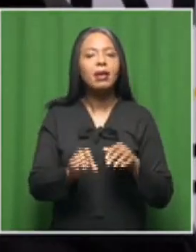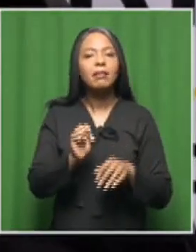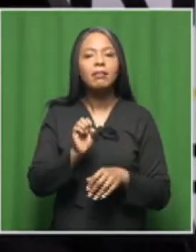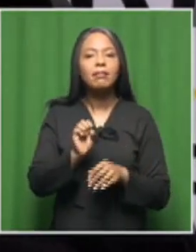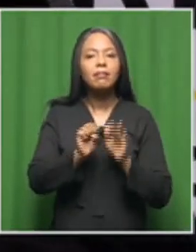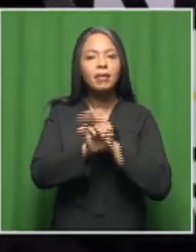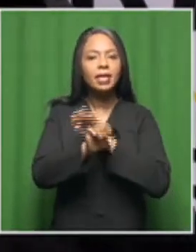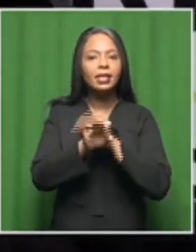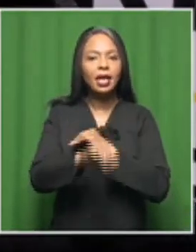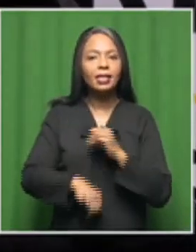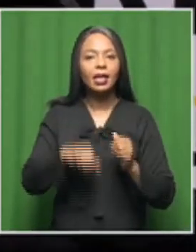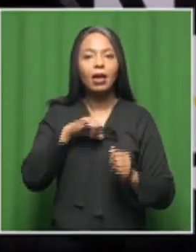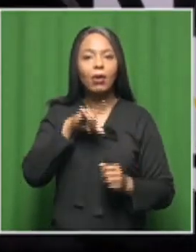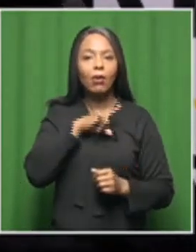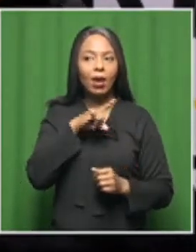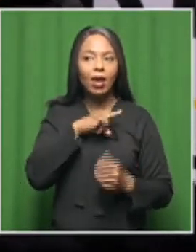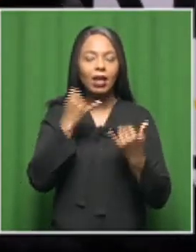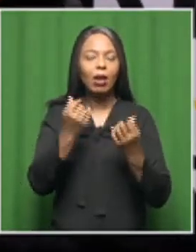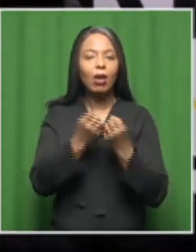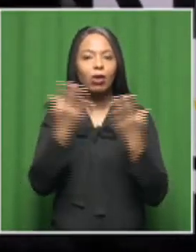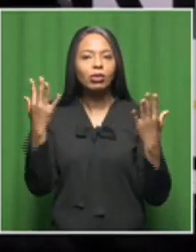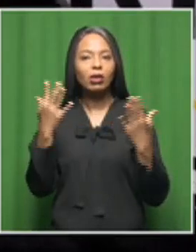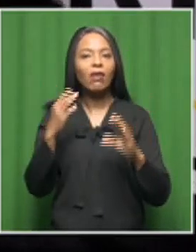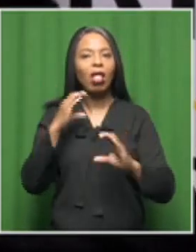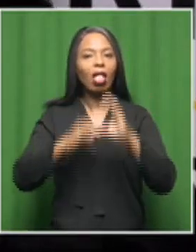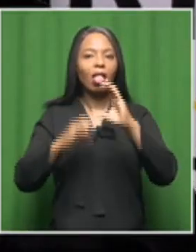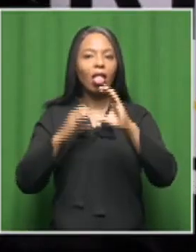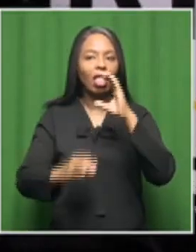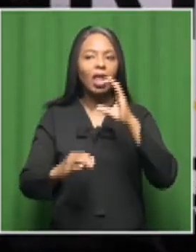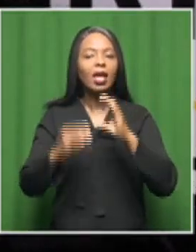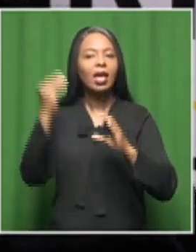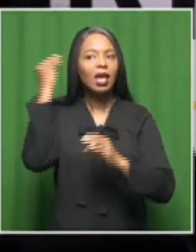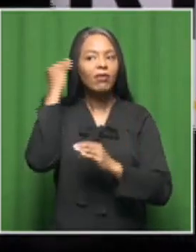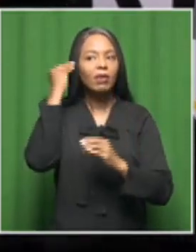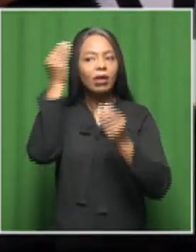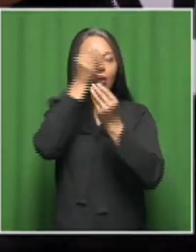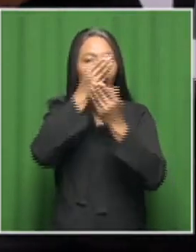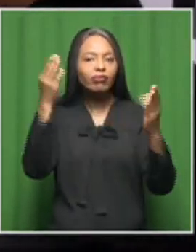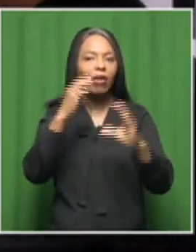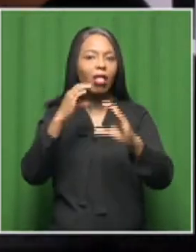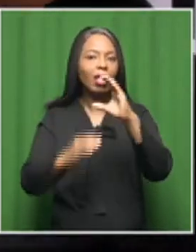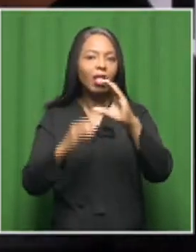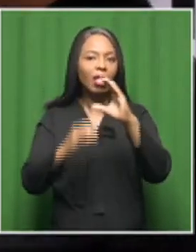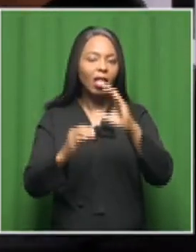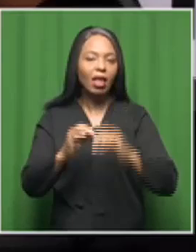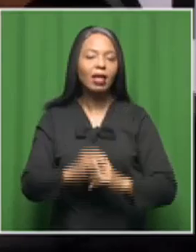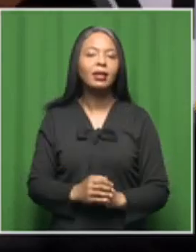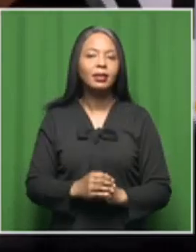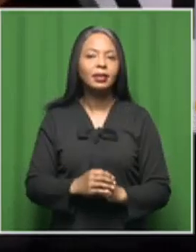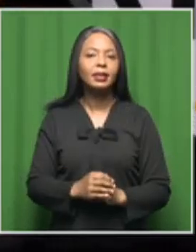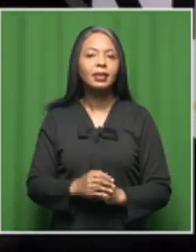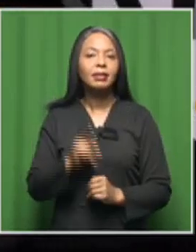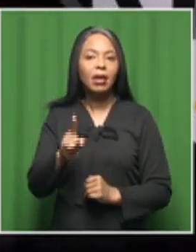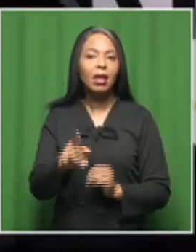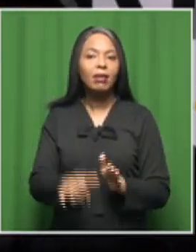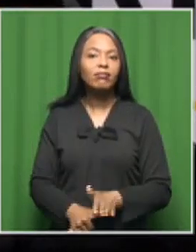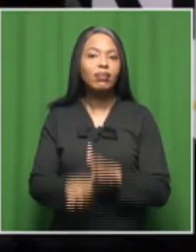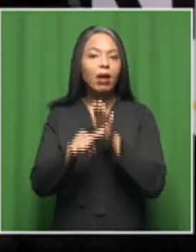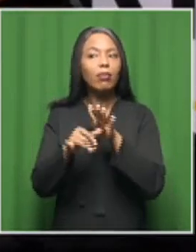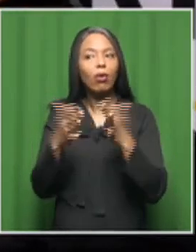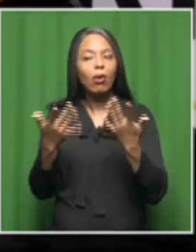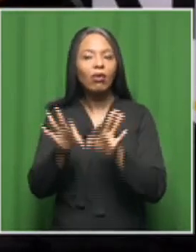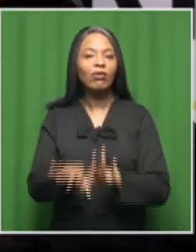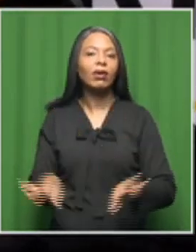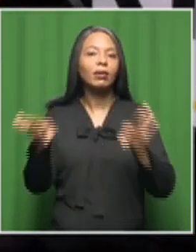there is so much disinformation and misinformation being peddled. So the integrity of media platforms when it comes